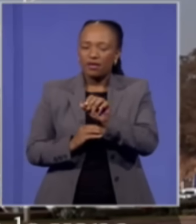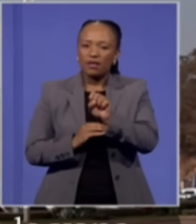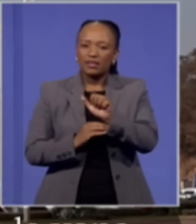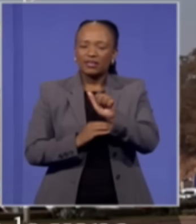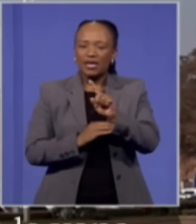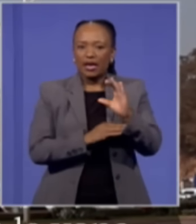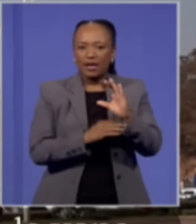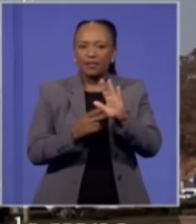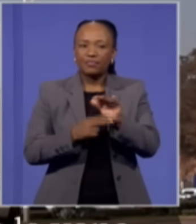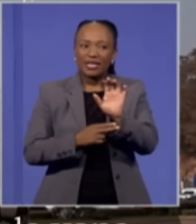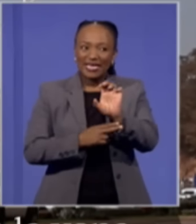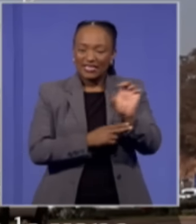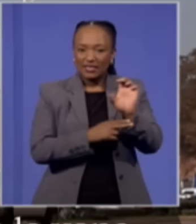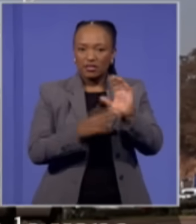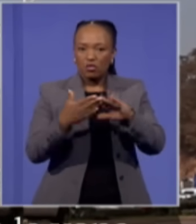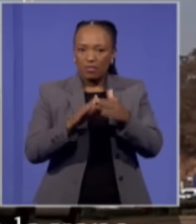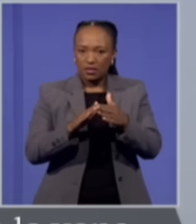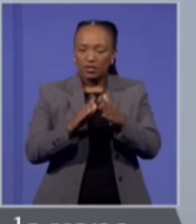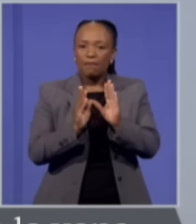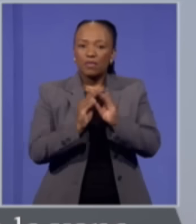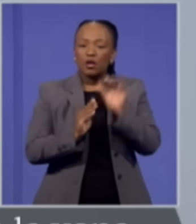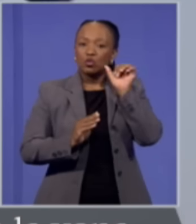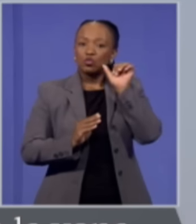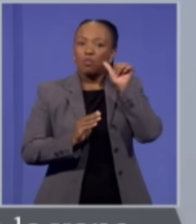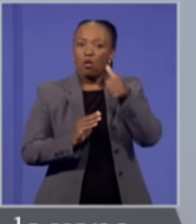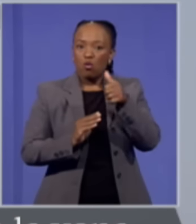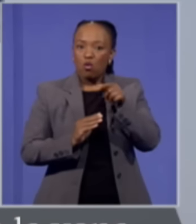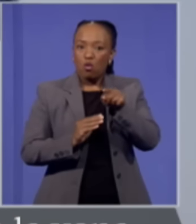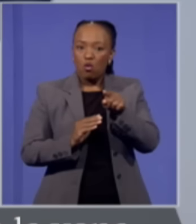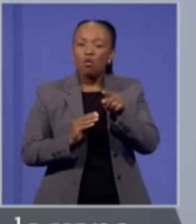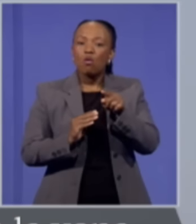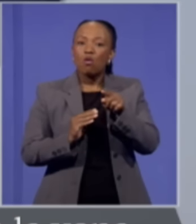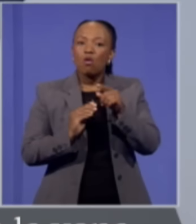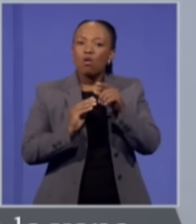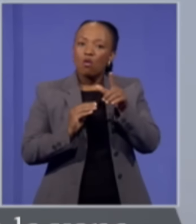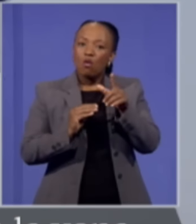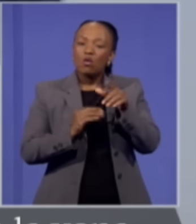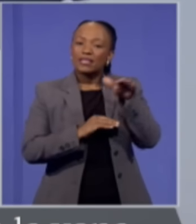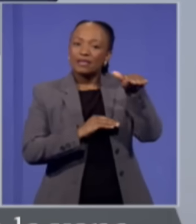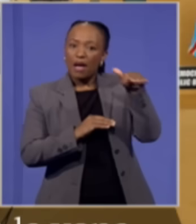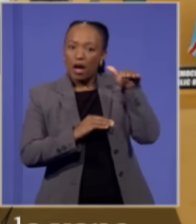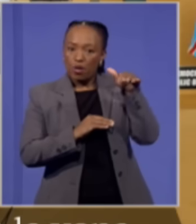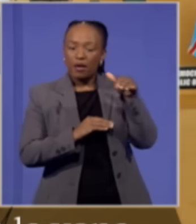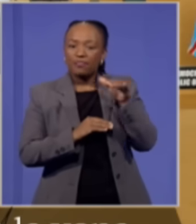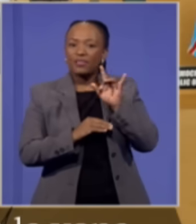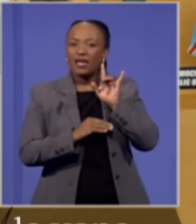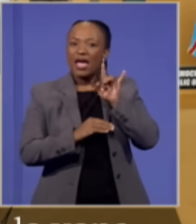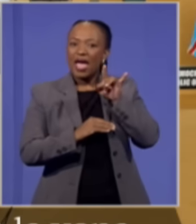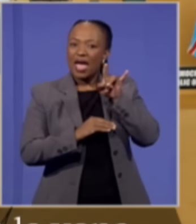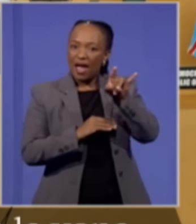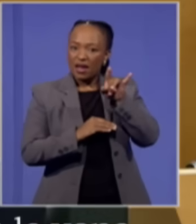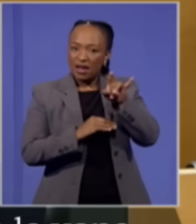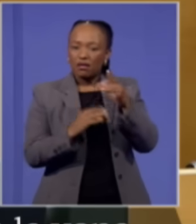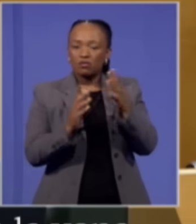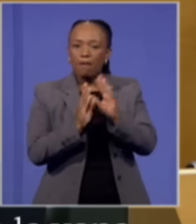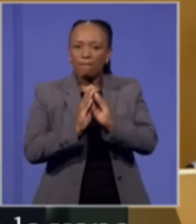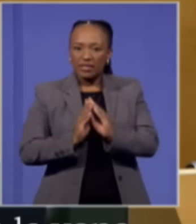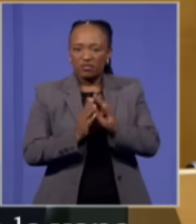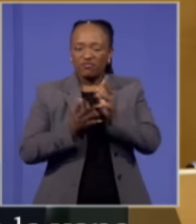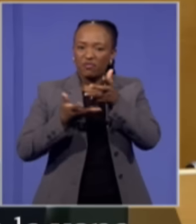African Community ya matjhaba a tla kopana hosane motsemoholo wa Zimbabwe e leng Harare ho buisana ka kgatelopele ya DRC.